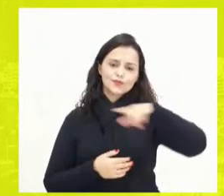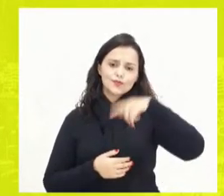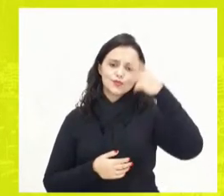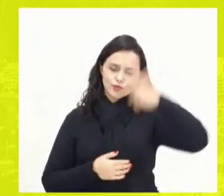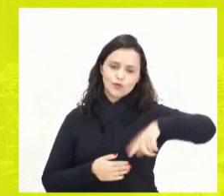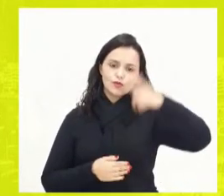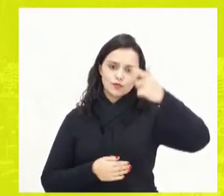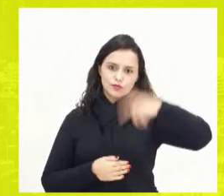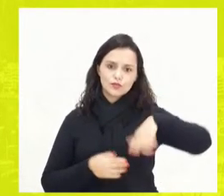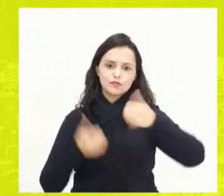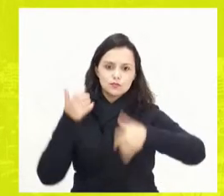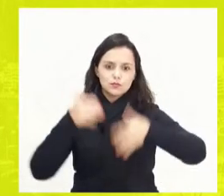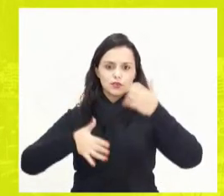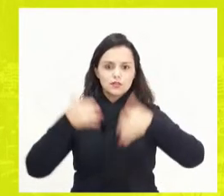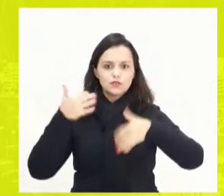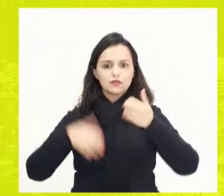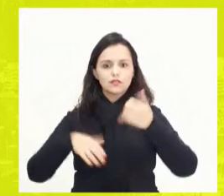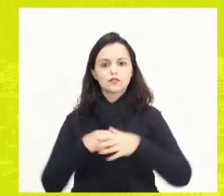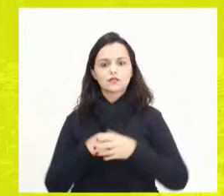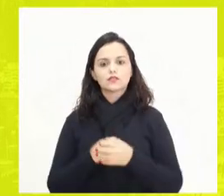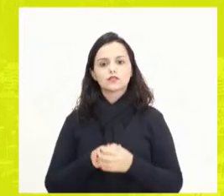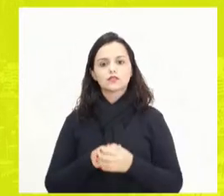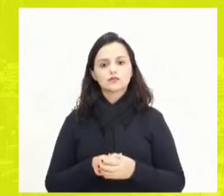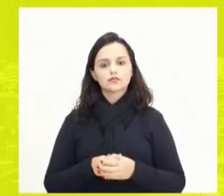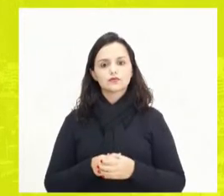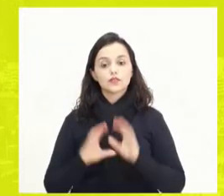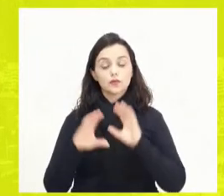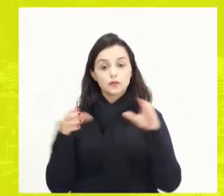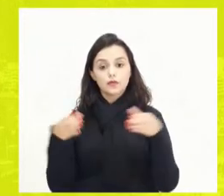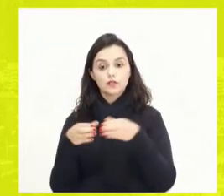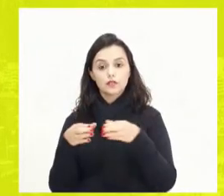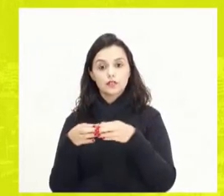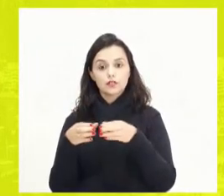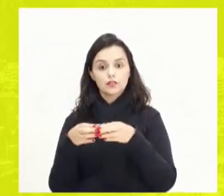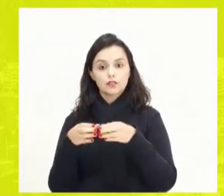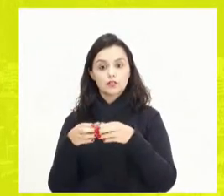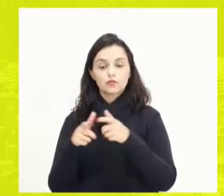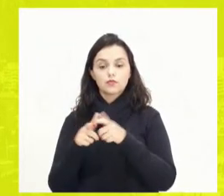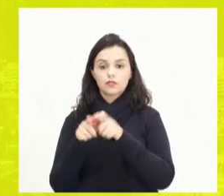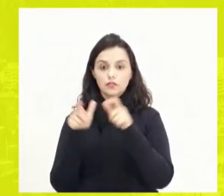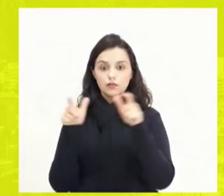we have said this many different times